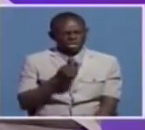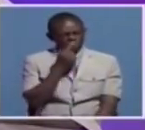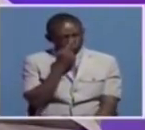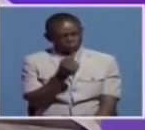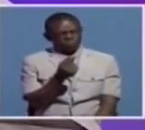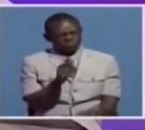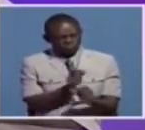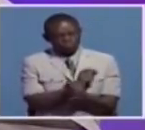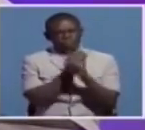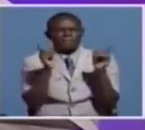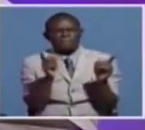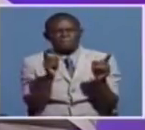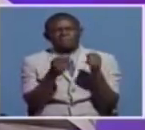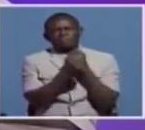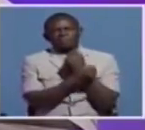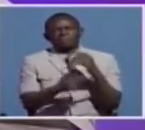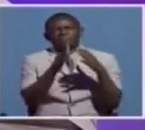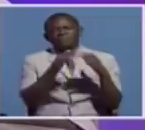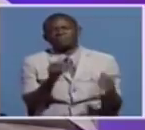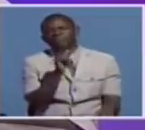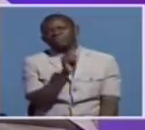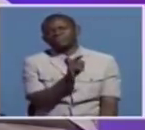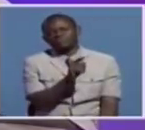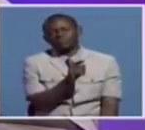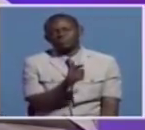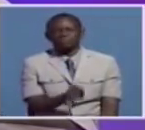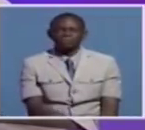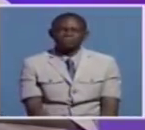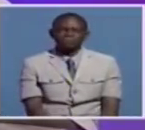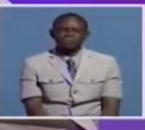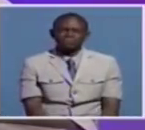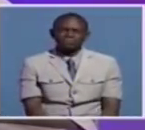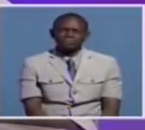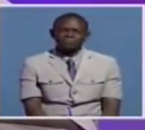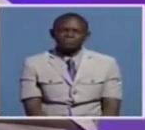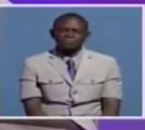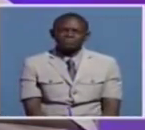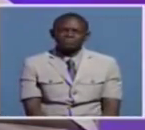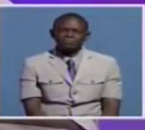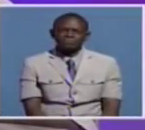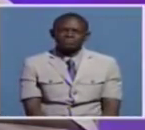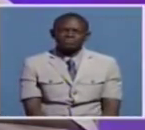And so that was the strange thing we found, that there could be such a thing.